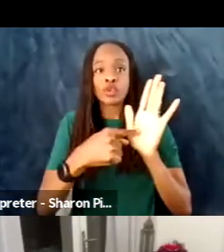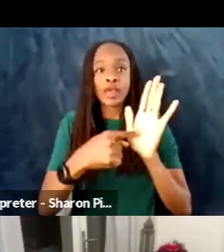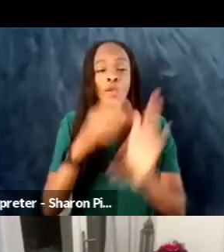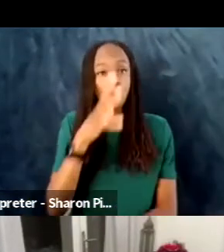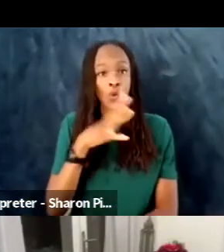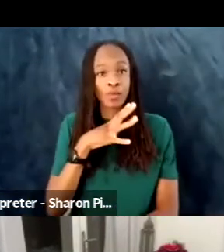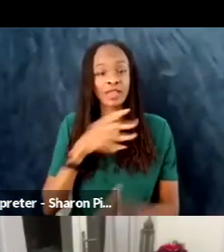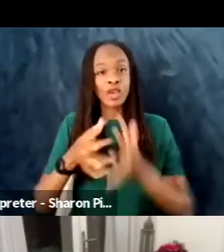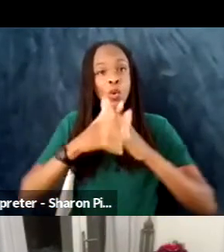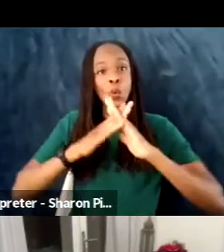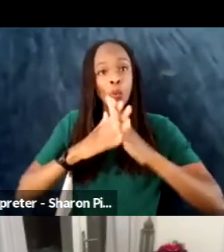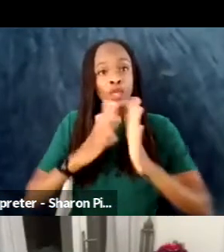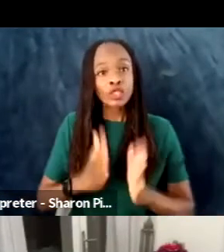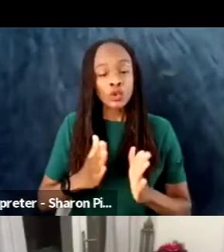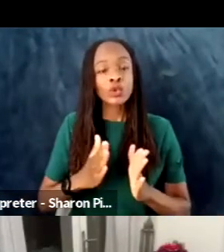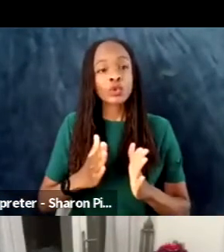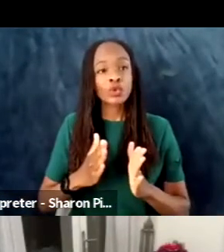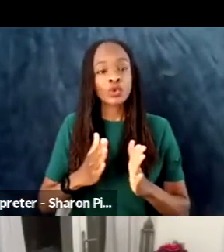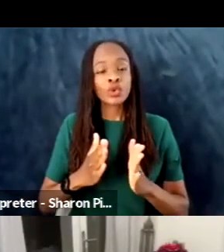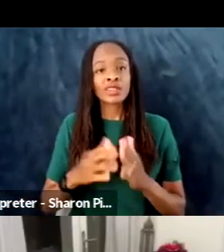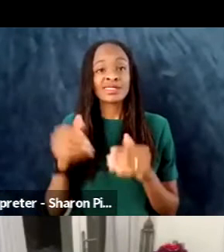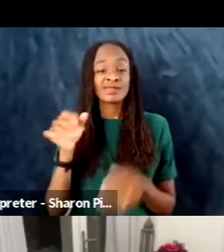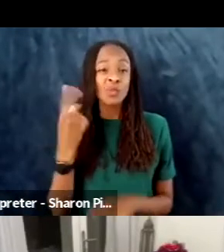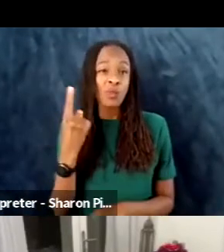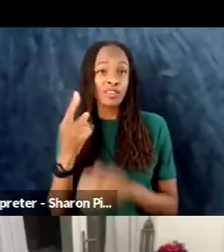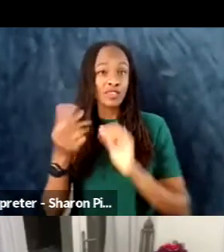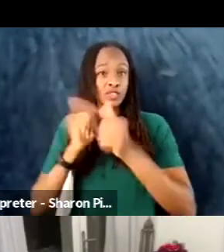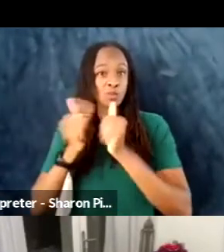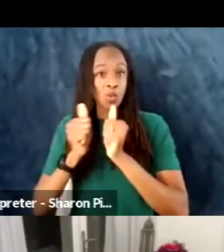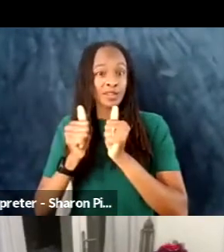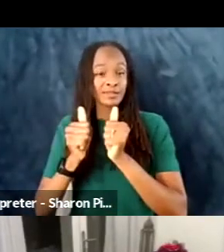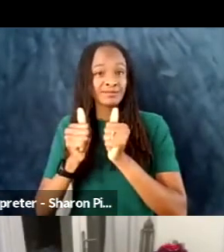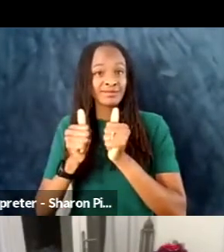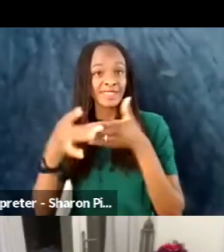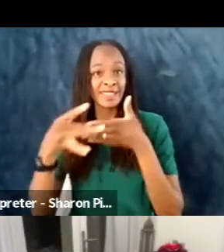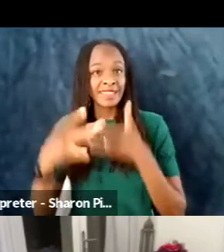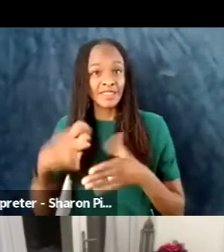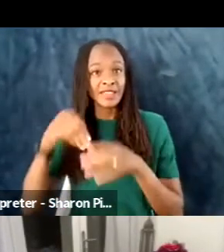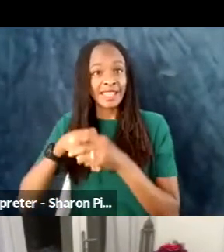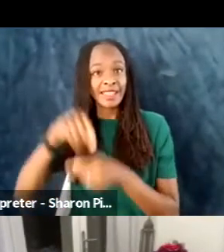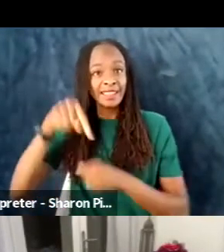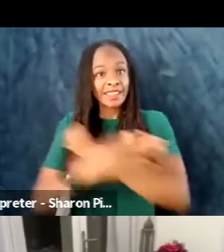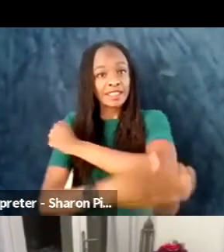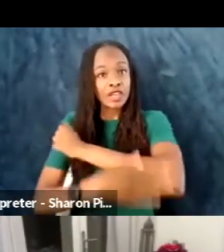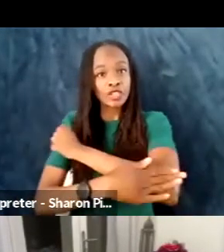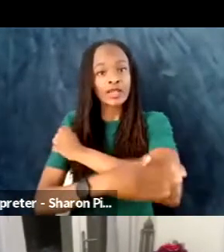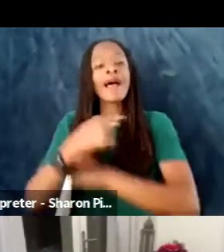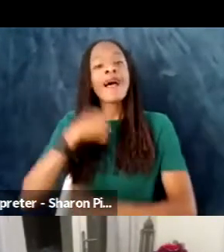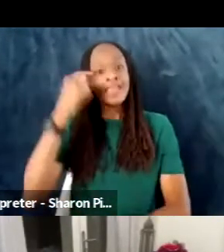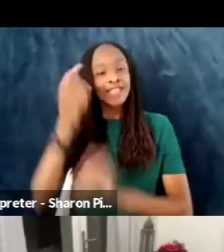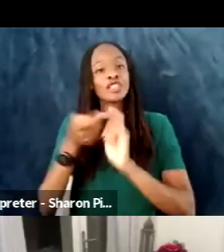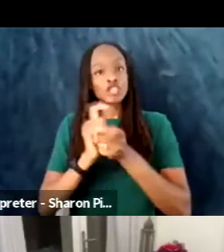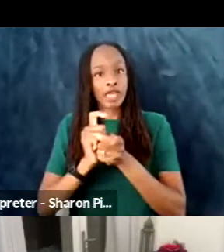wrestler as one of the sporting leaders of this country. So I think the change is coming. Change will come.